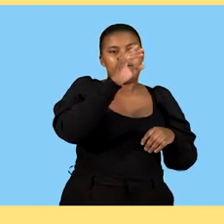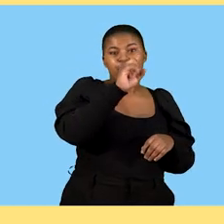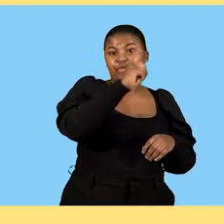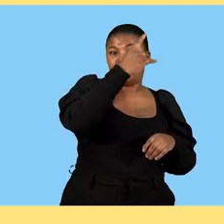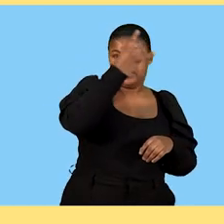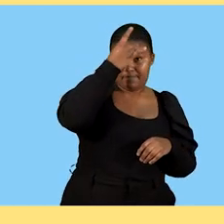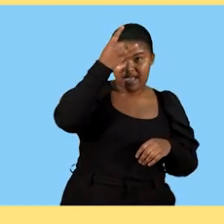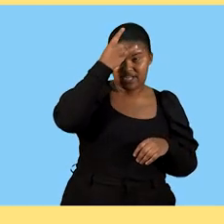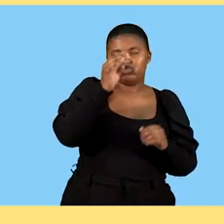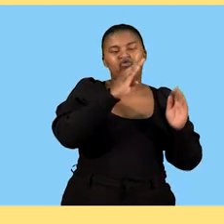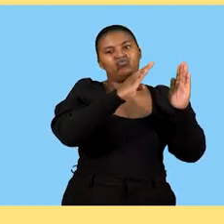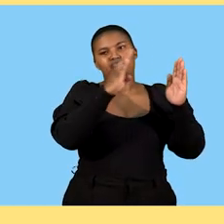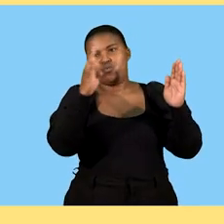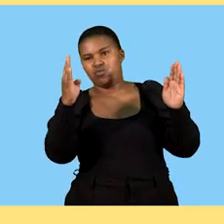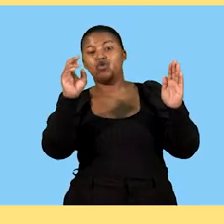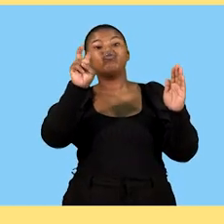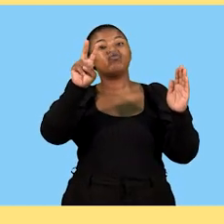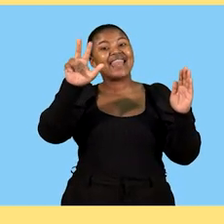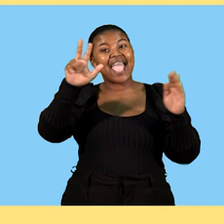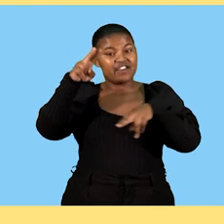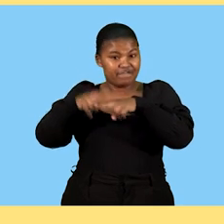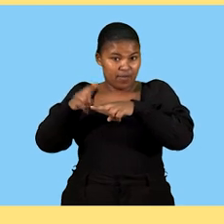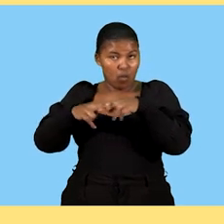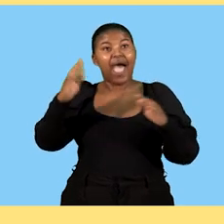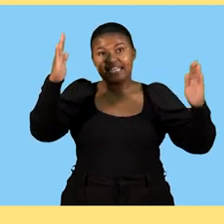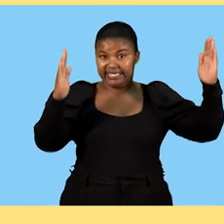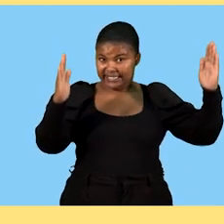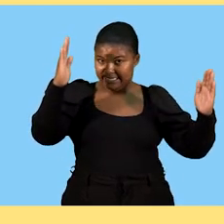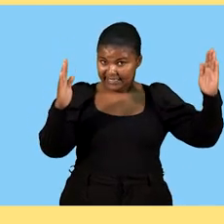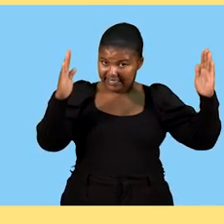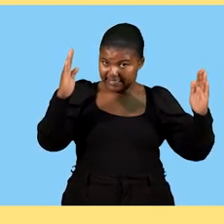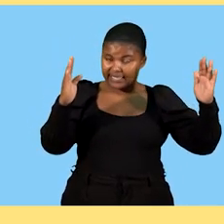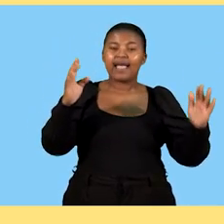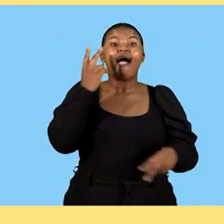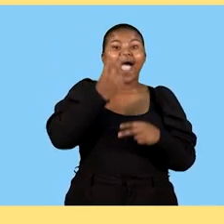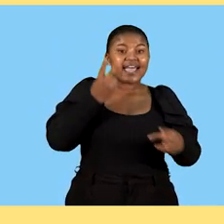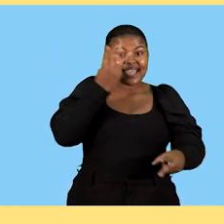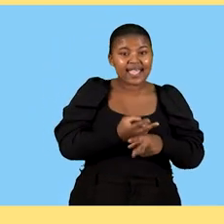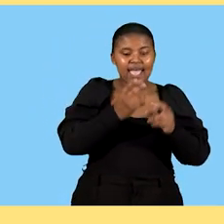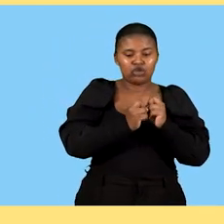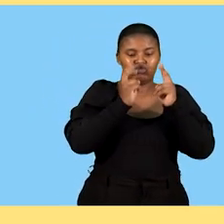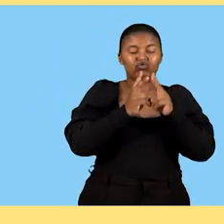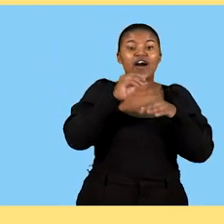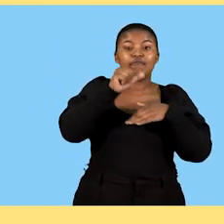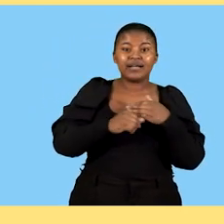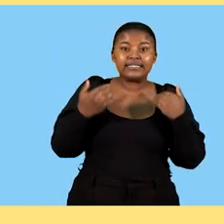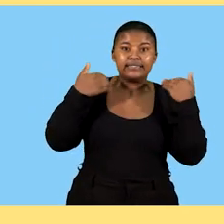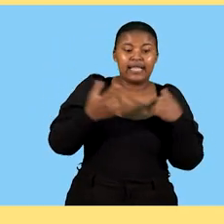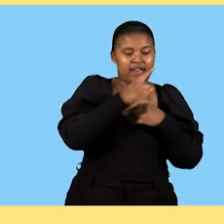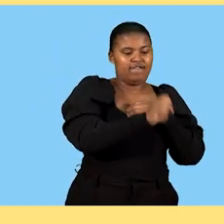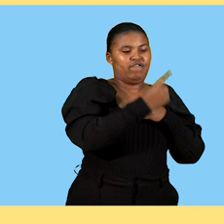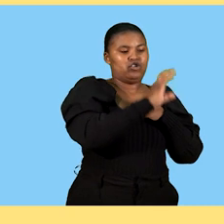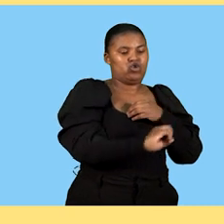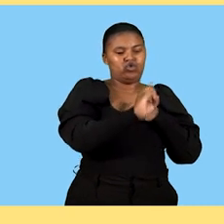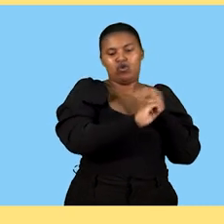has been in the building for 8 months. For 8 months, the tenant has been in the building. However, the tenant has only